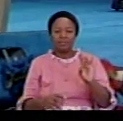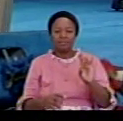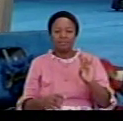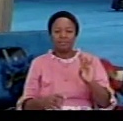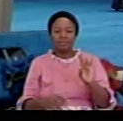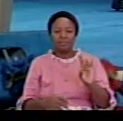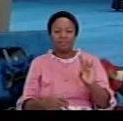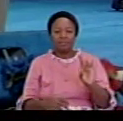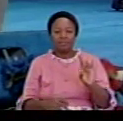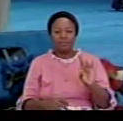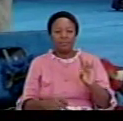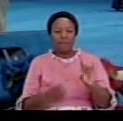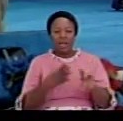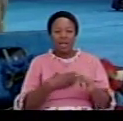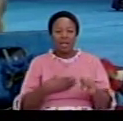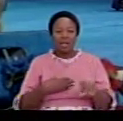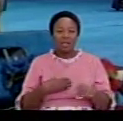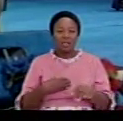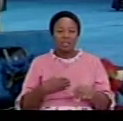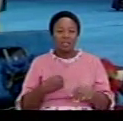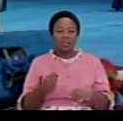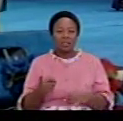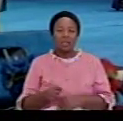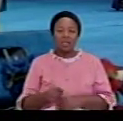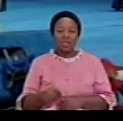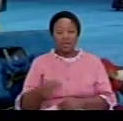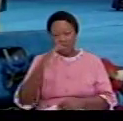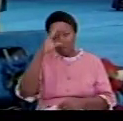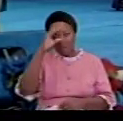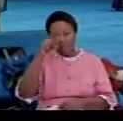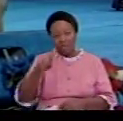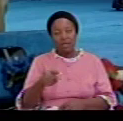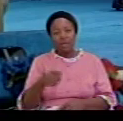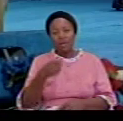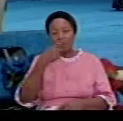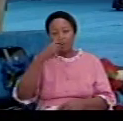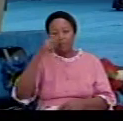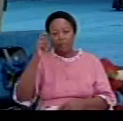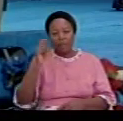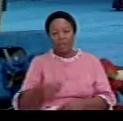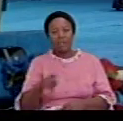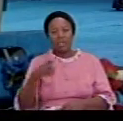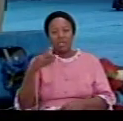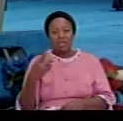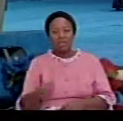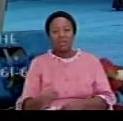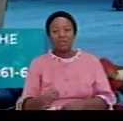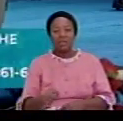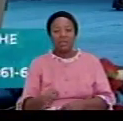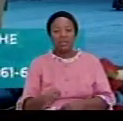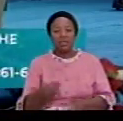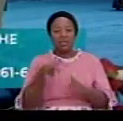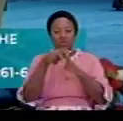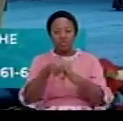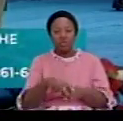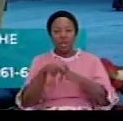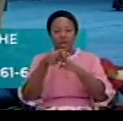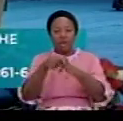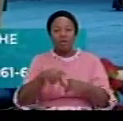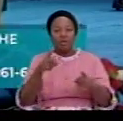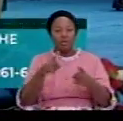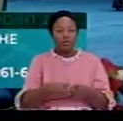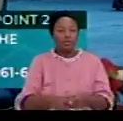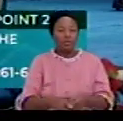38, and he commanded the chariot to stand still, and they went down both into